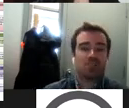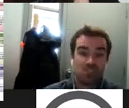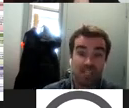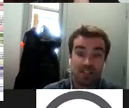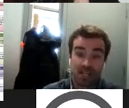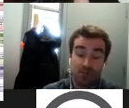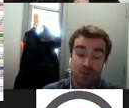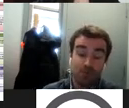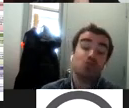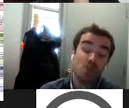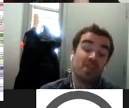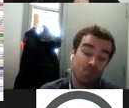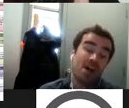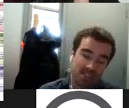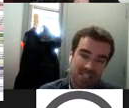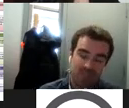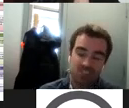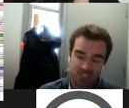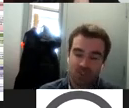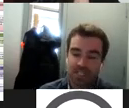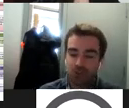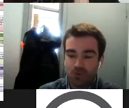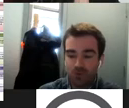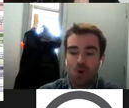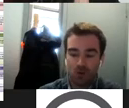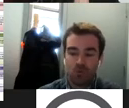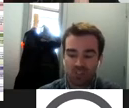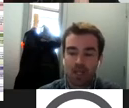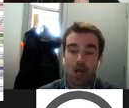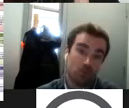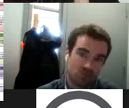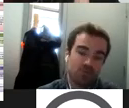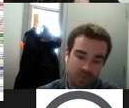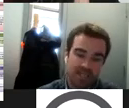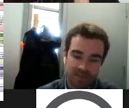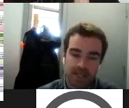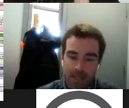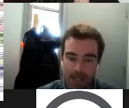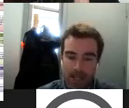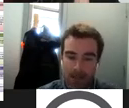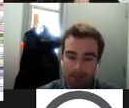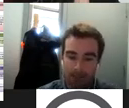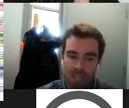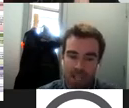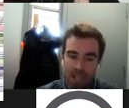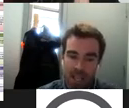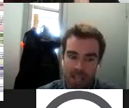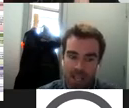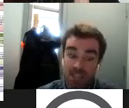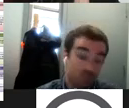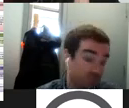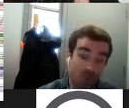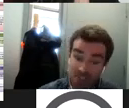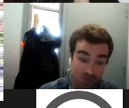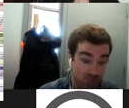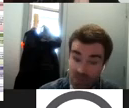also legislated a review committee process that meets yearly to review all those service plans. And